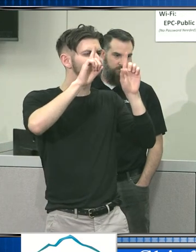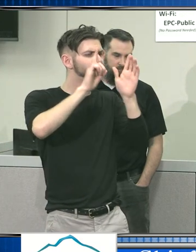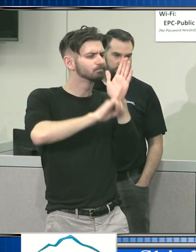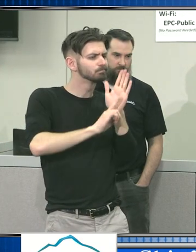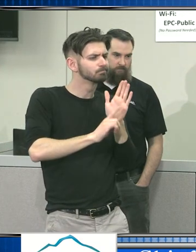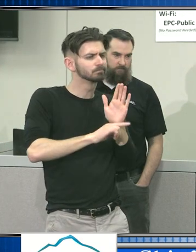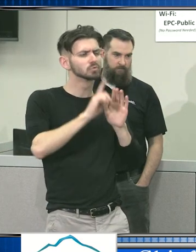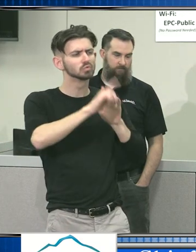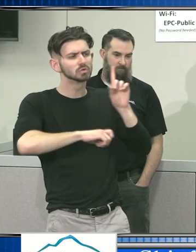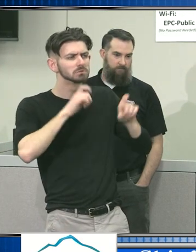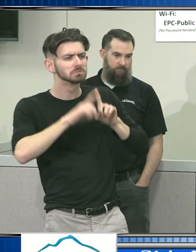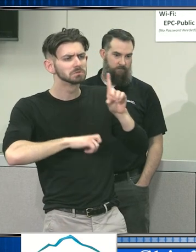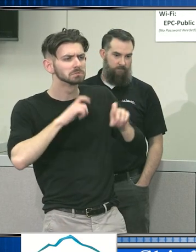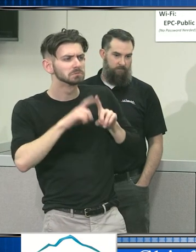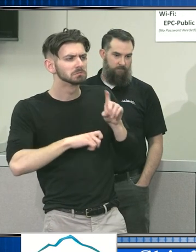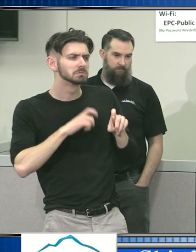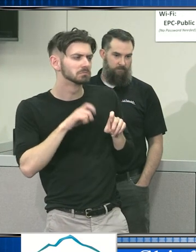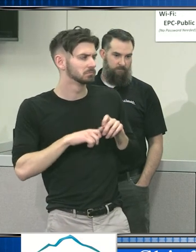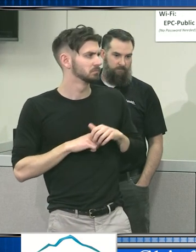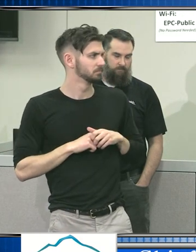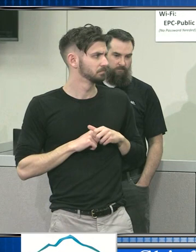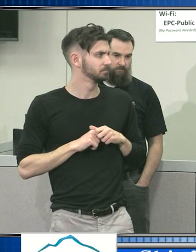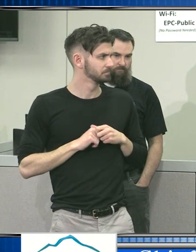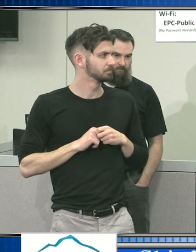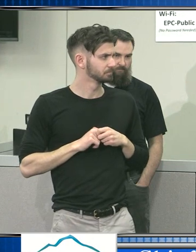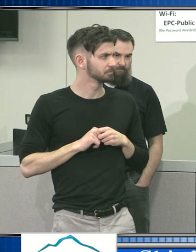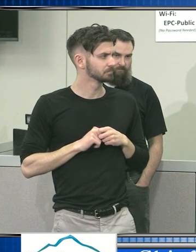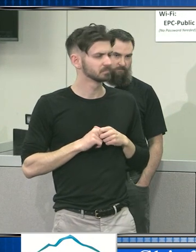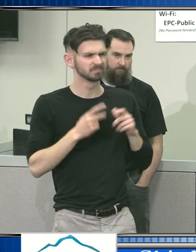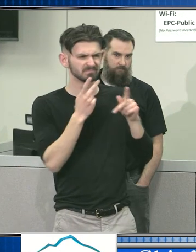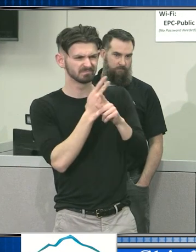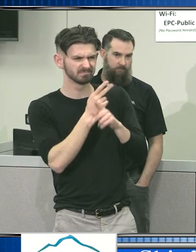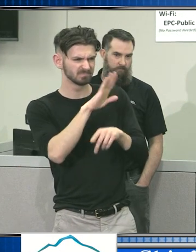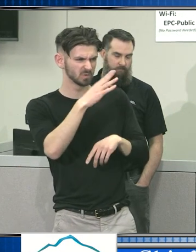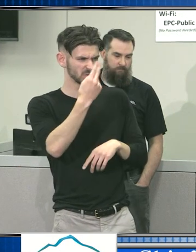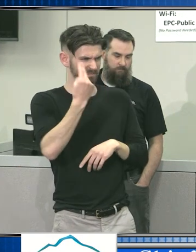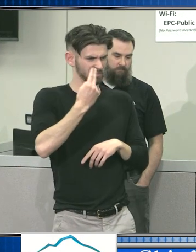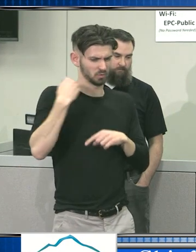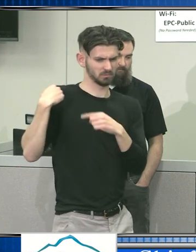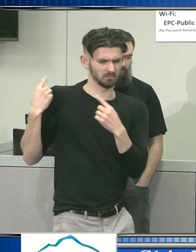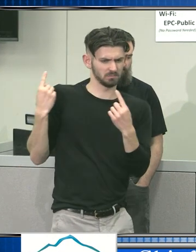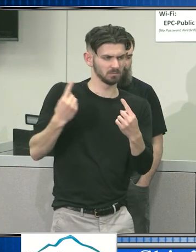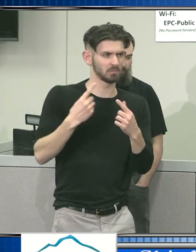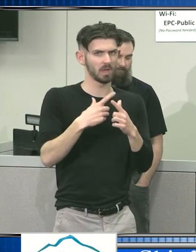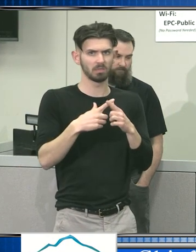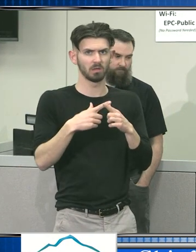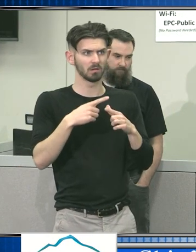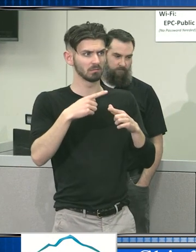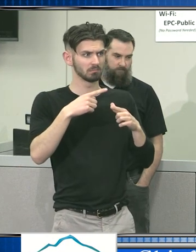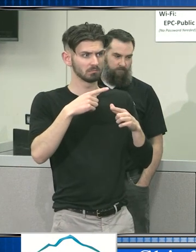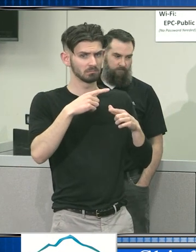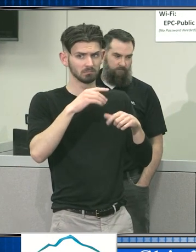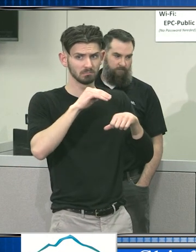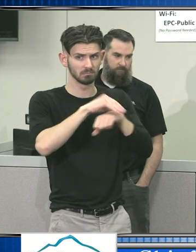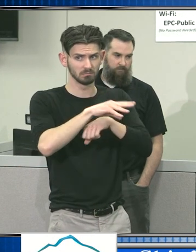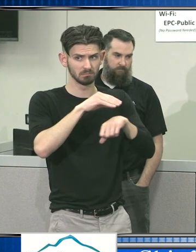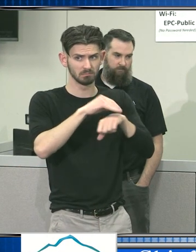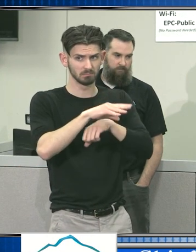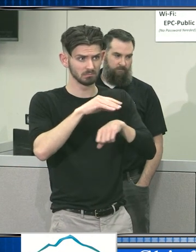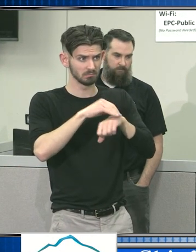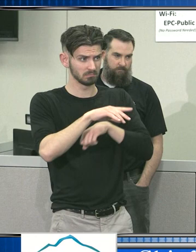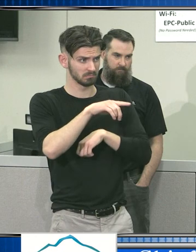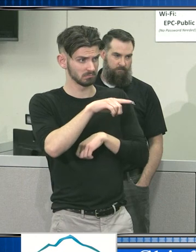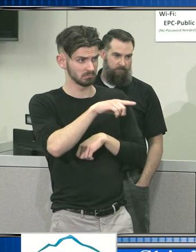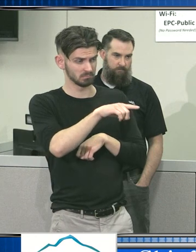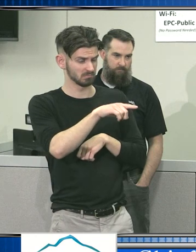some questions with them to find out what their history is, and at that time advise them that it's not